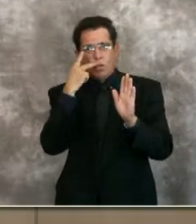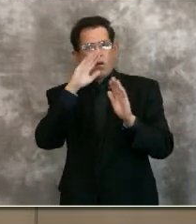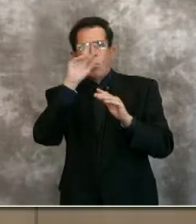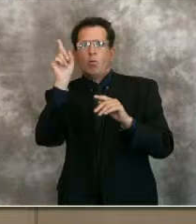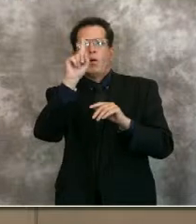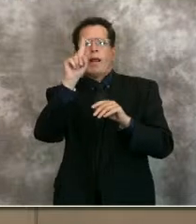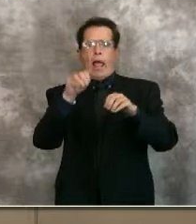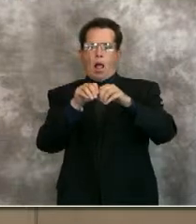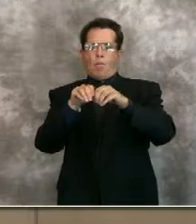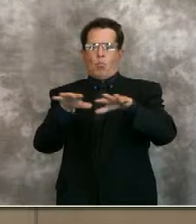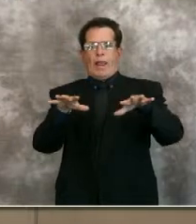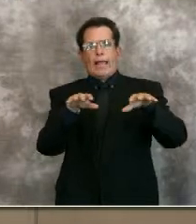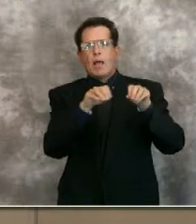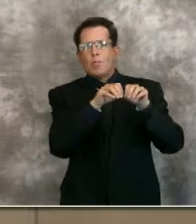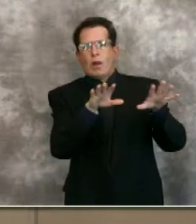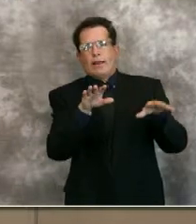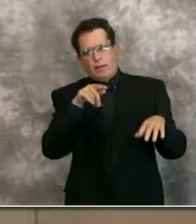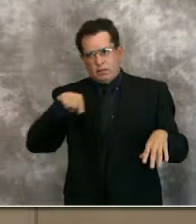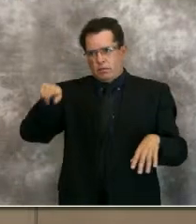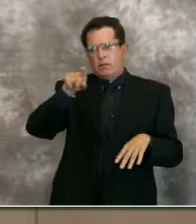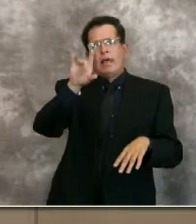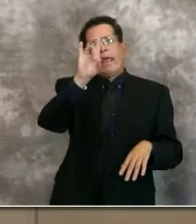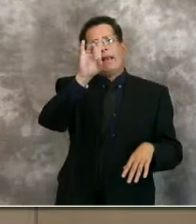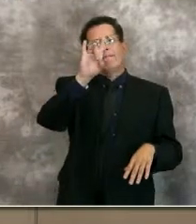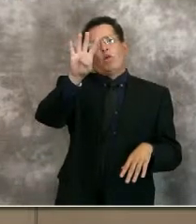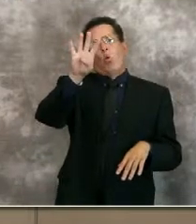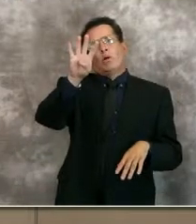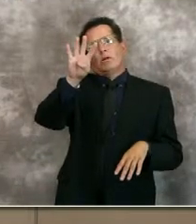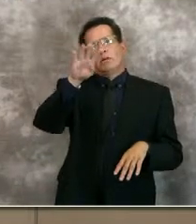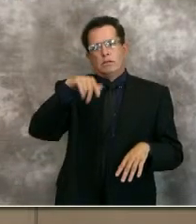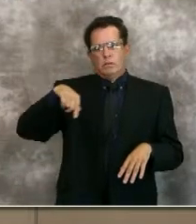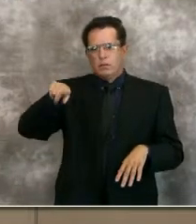all of the 84 community setting outbreaks.